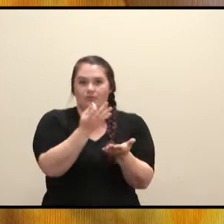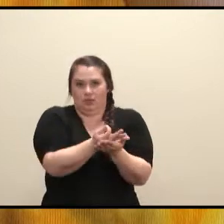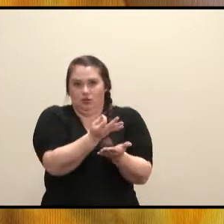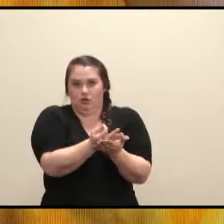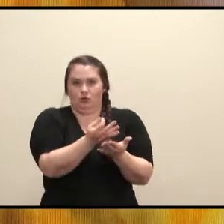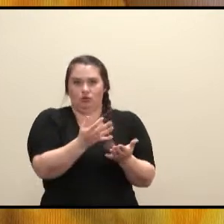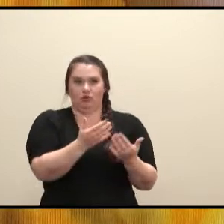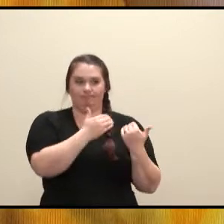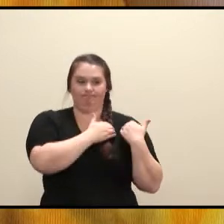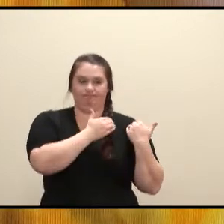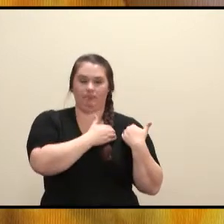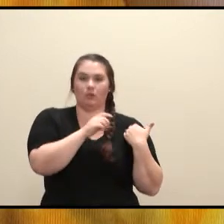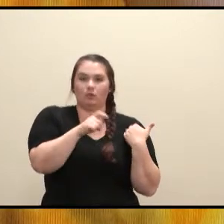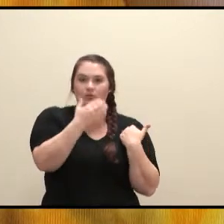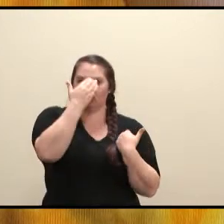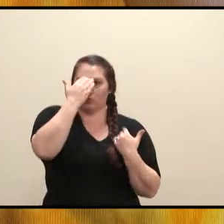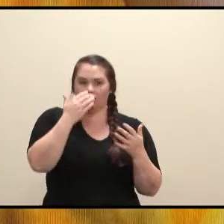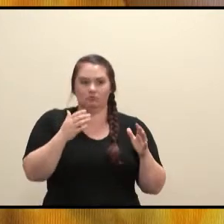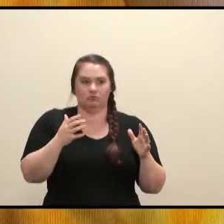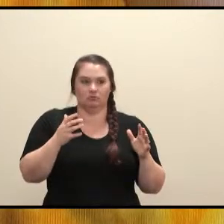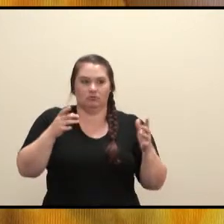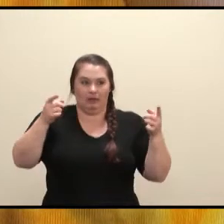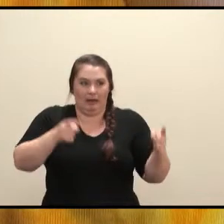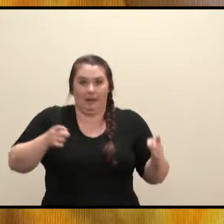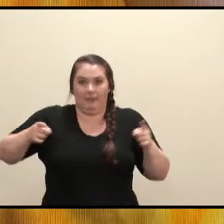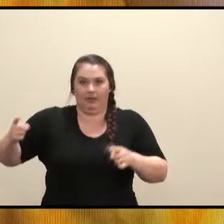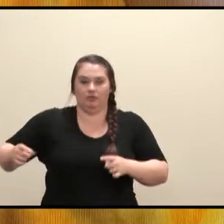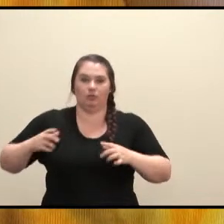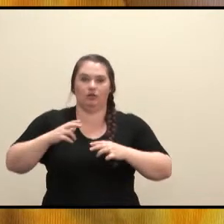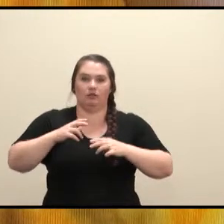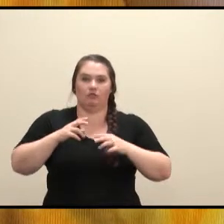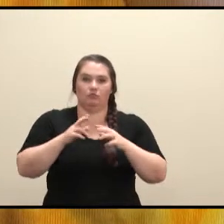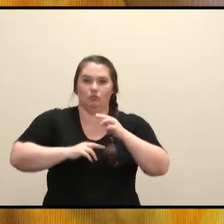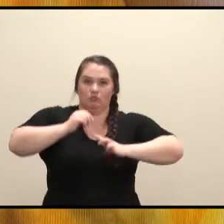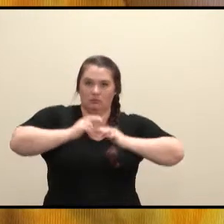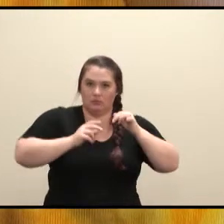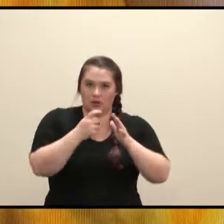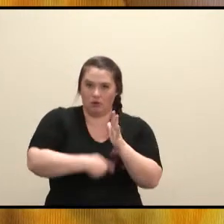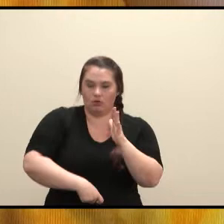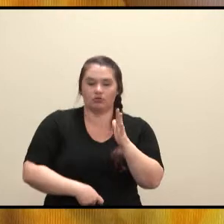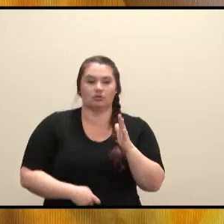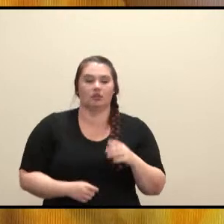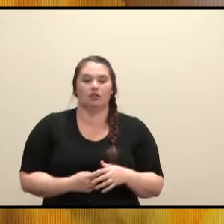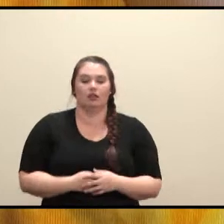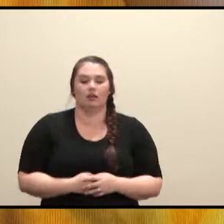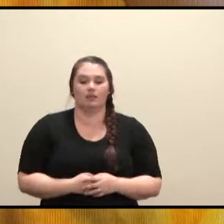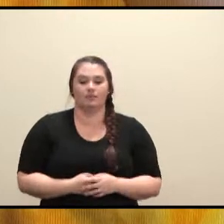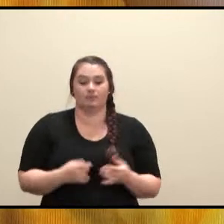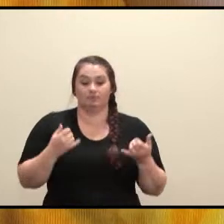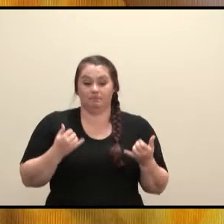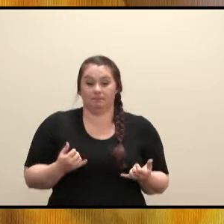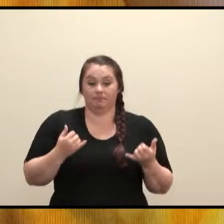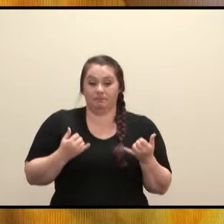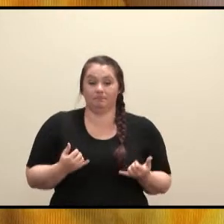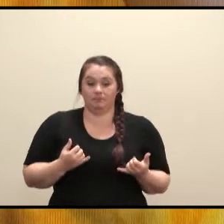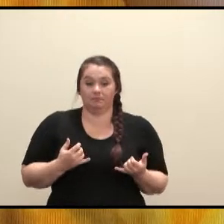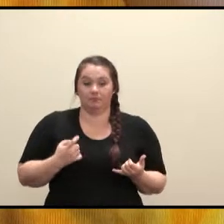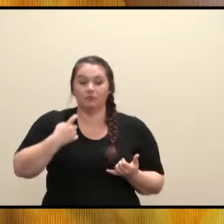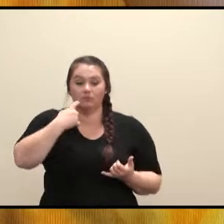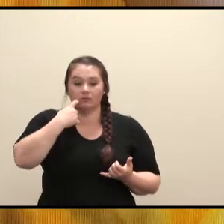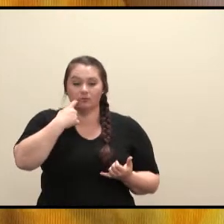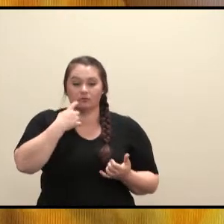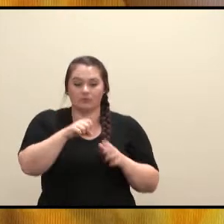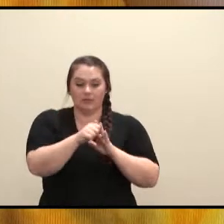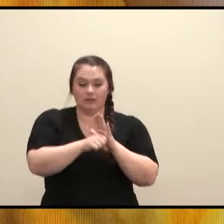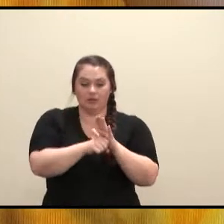accountability, that make sure you're aware of what happens with our property values. Our current year's certified property values are used